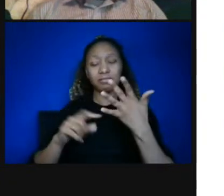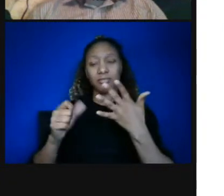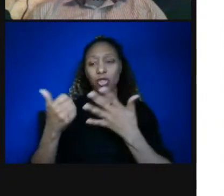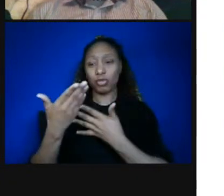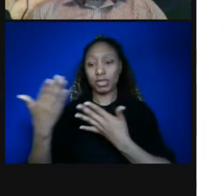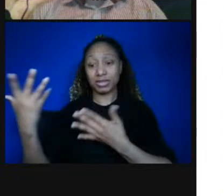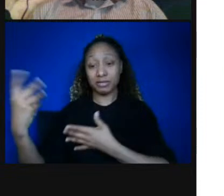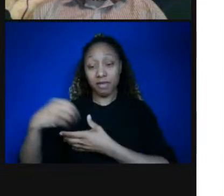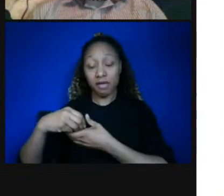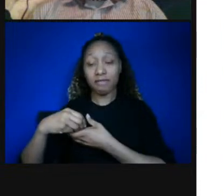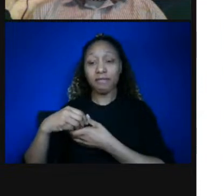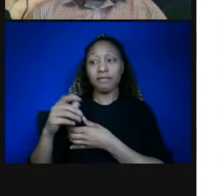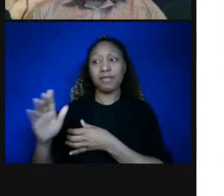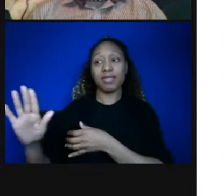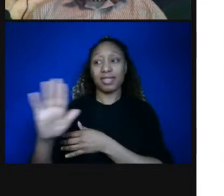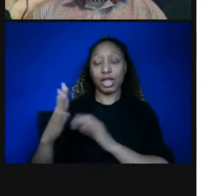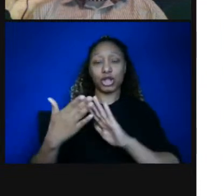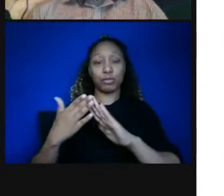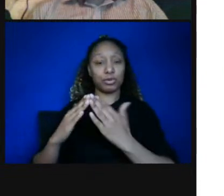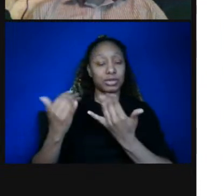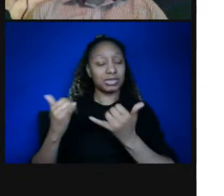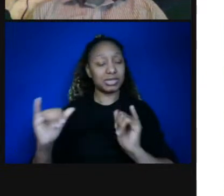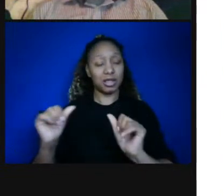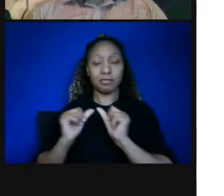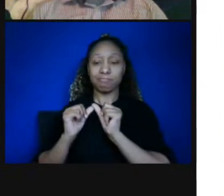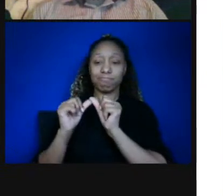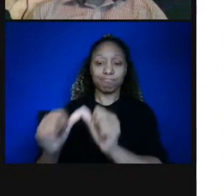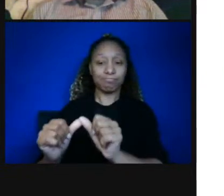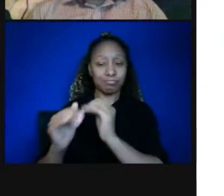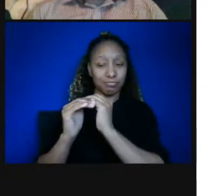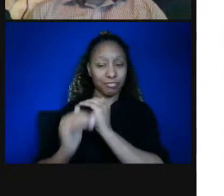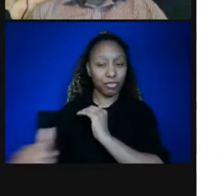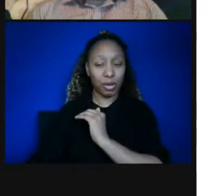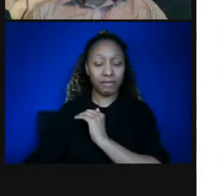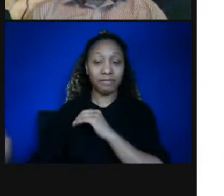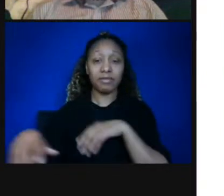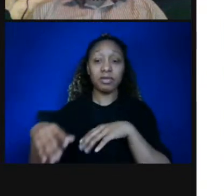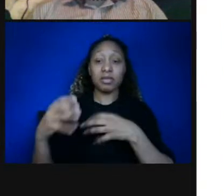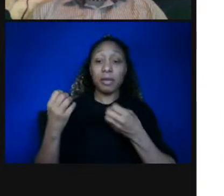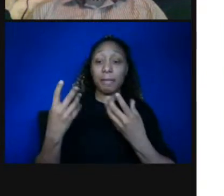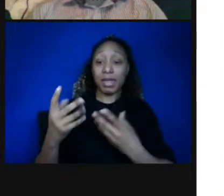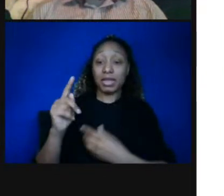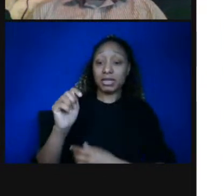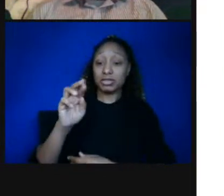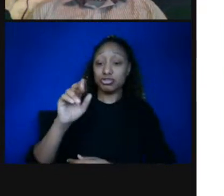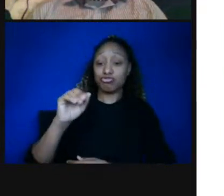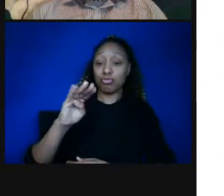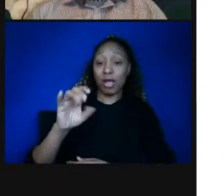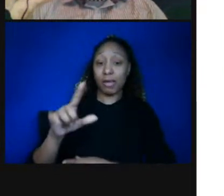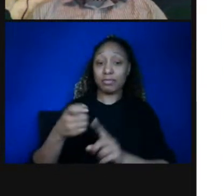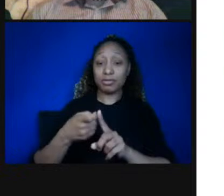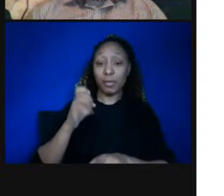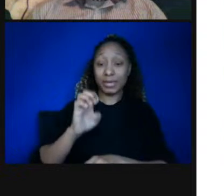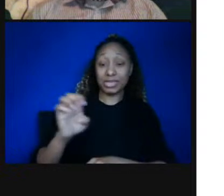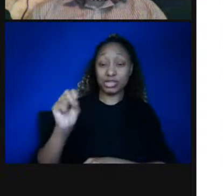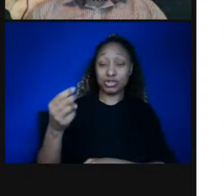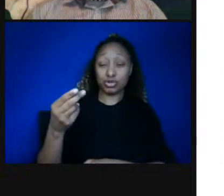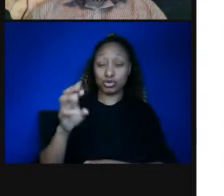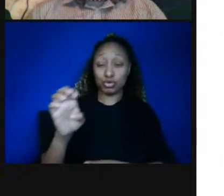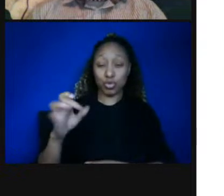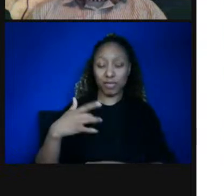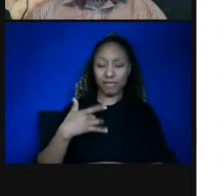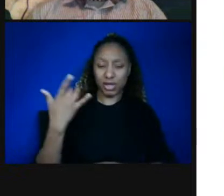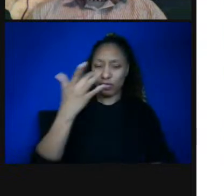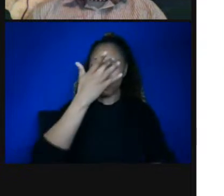Maryland's tribal communities still persist and thrive. However, many tribes on Maryland's Eastern Shore feel forgotten or invisible by